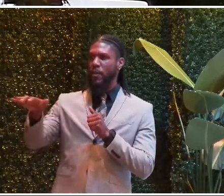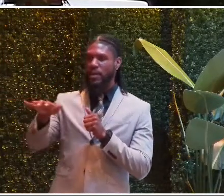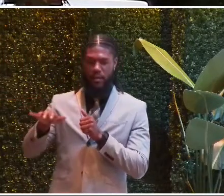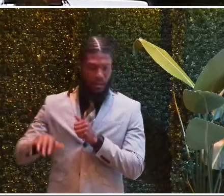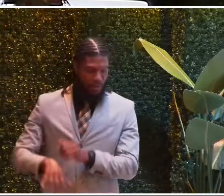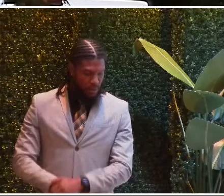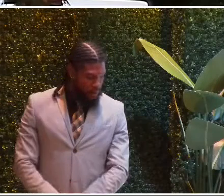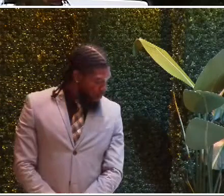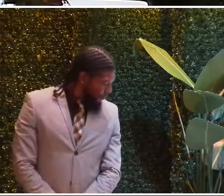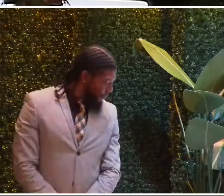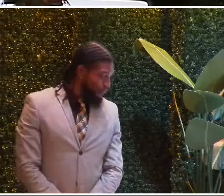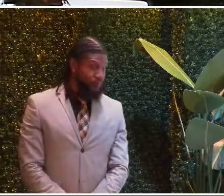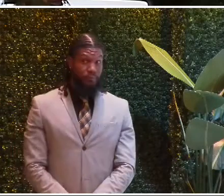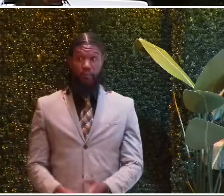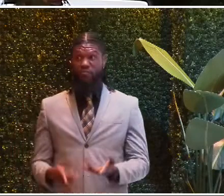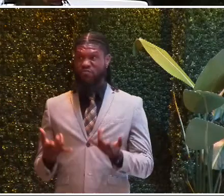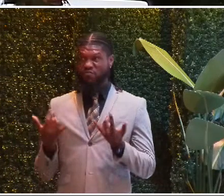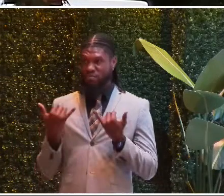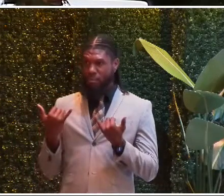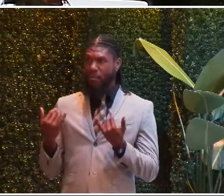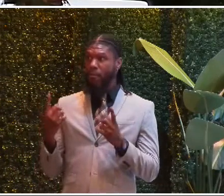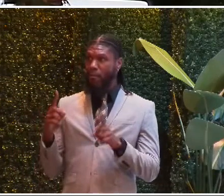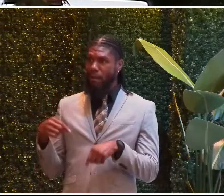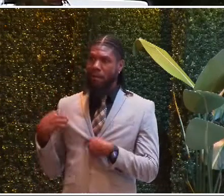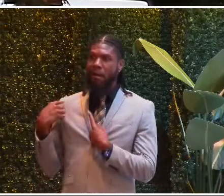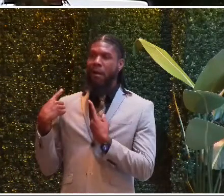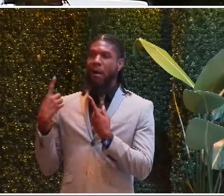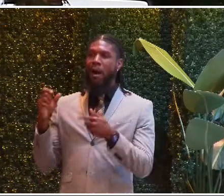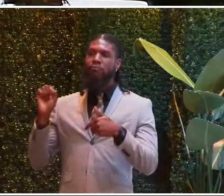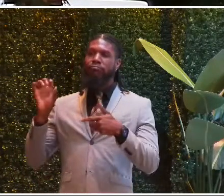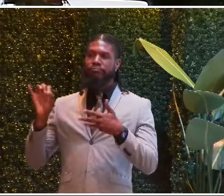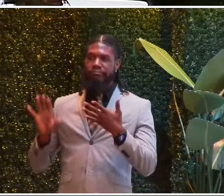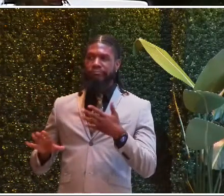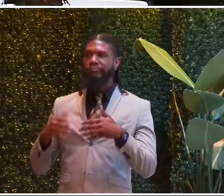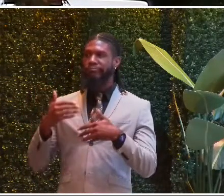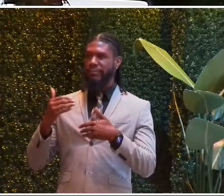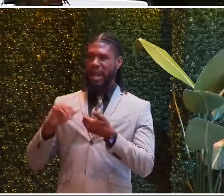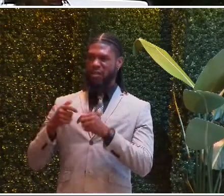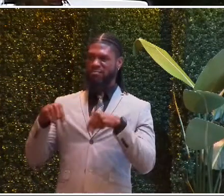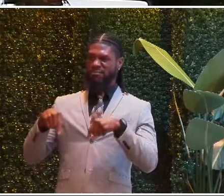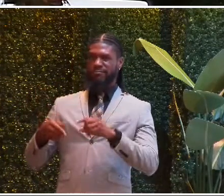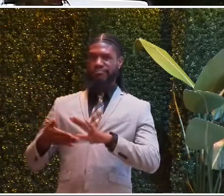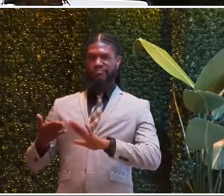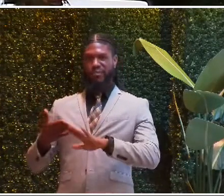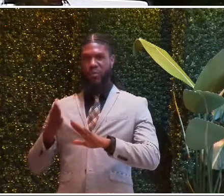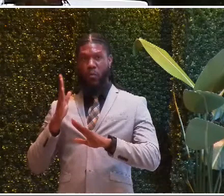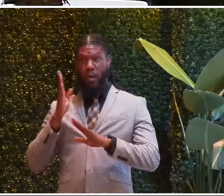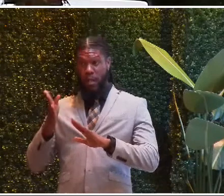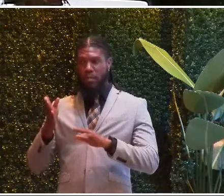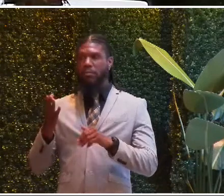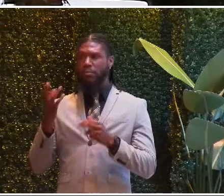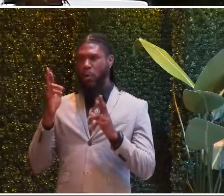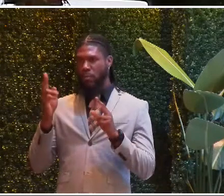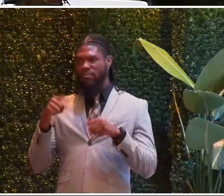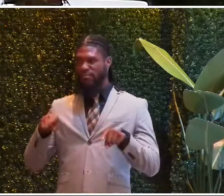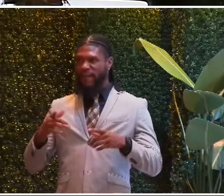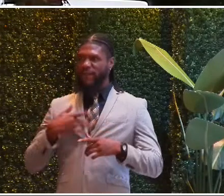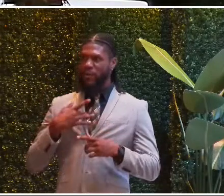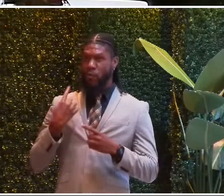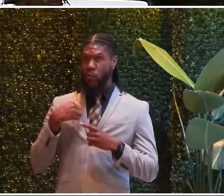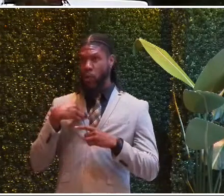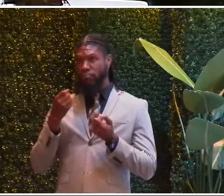So now that we've gotten through our kind of procedural logistics, and I hope we're all feeling like we understood and we're